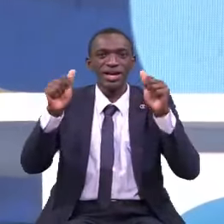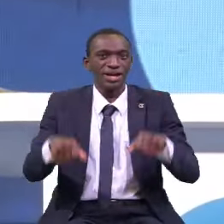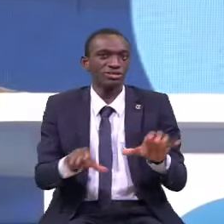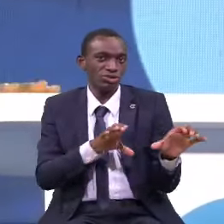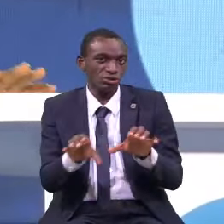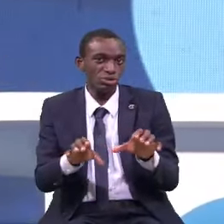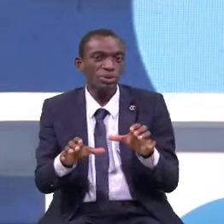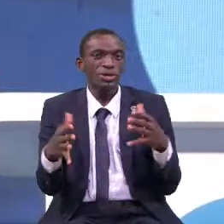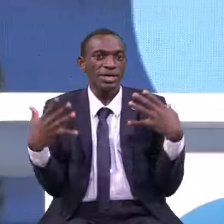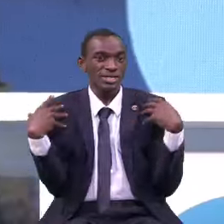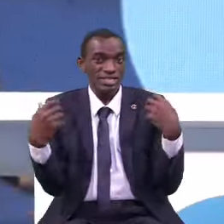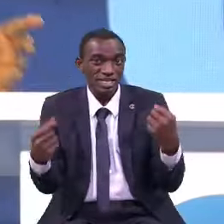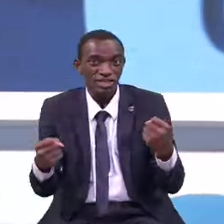incurable.